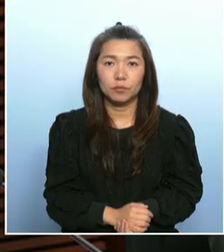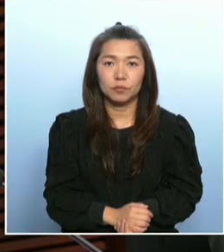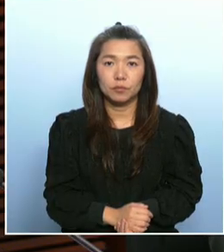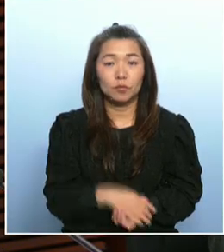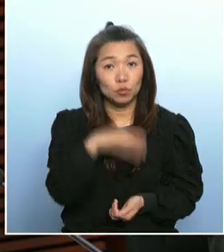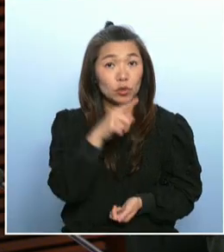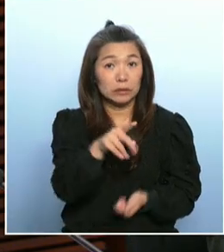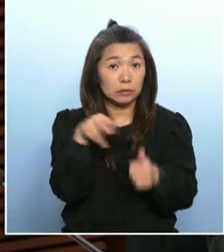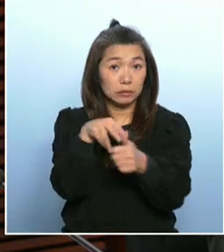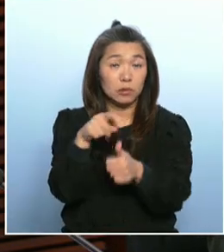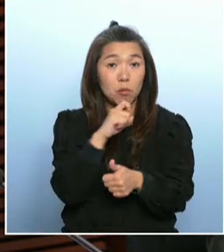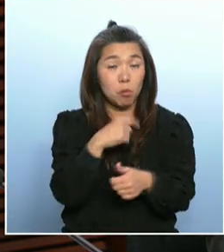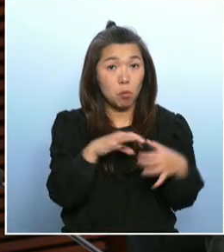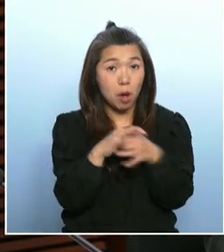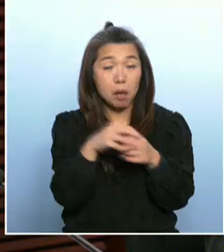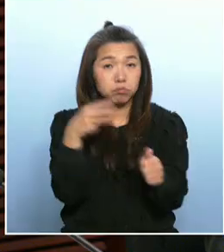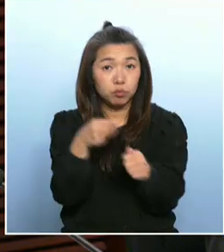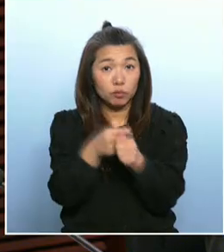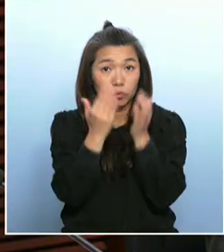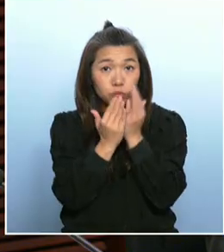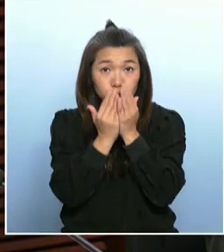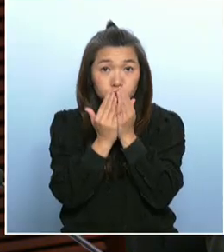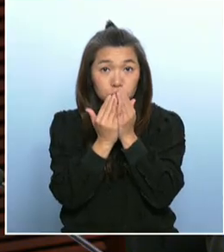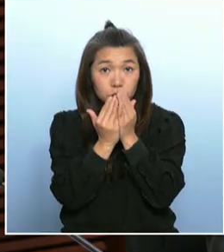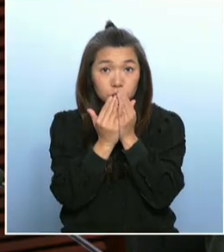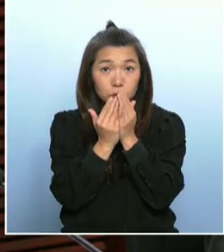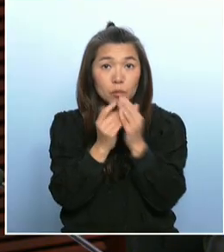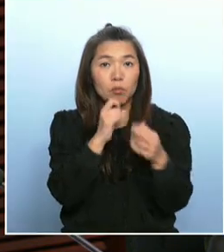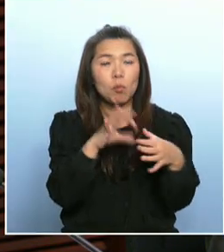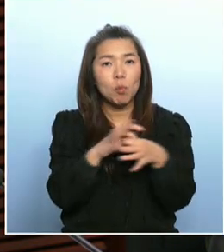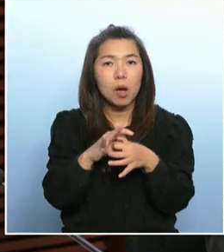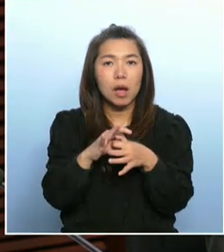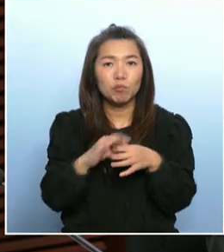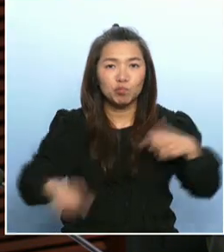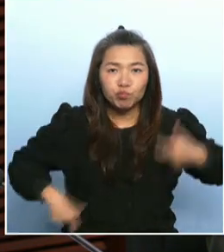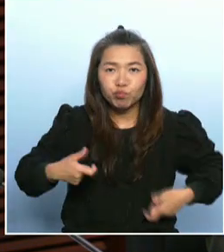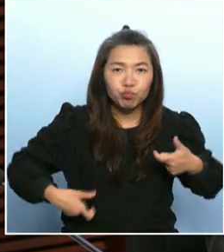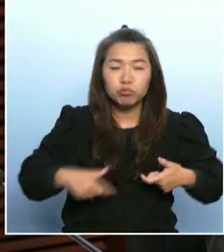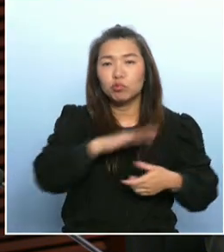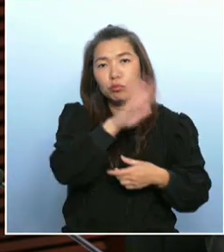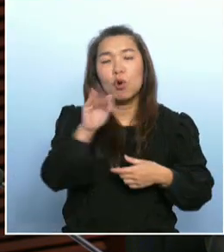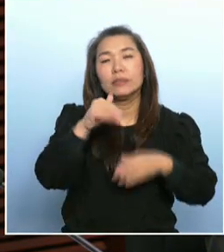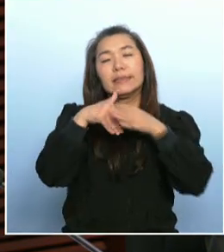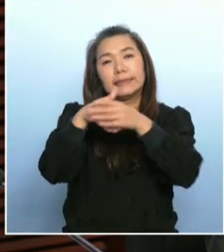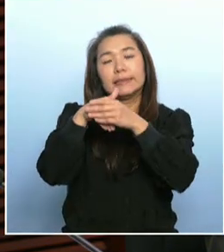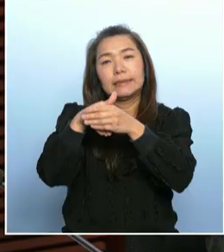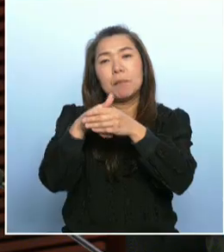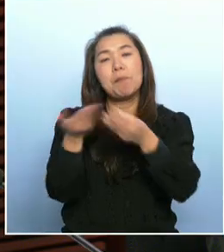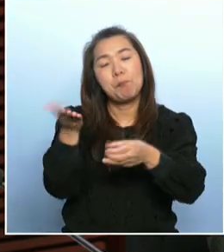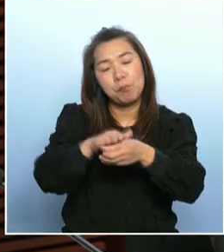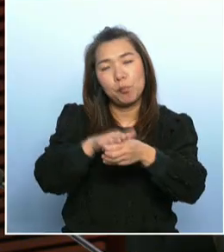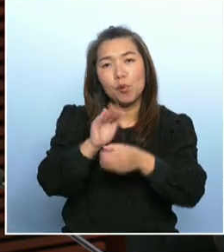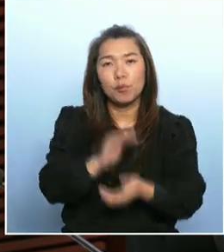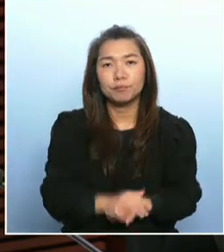month. And if they try to take up courses concerning the caring of PWDs, the course fees will